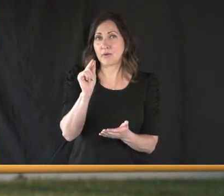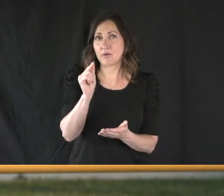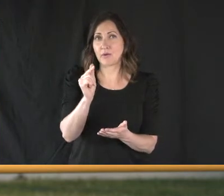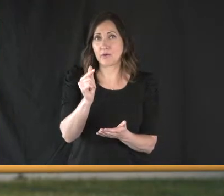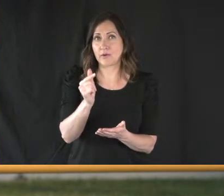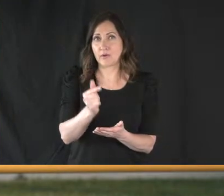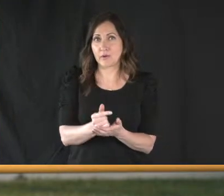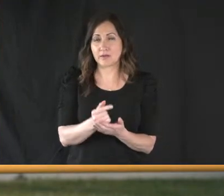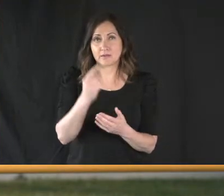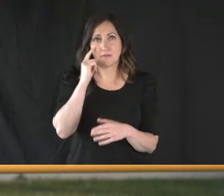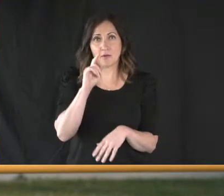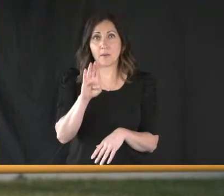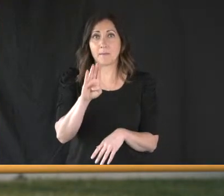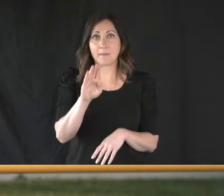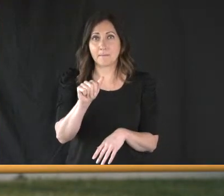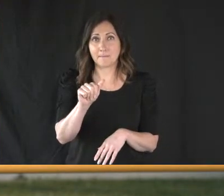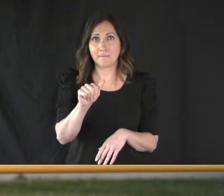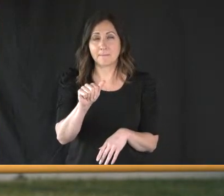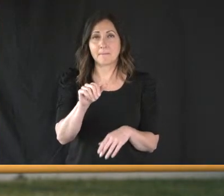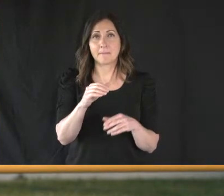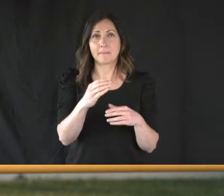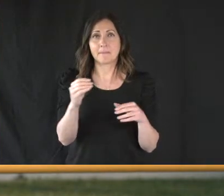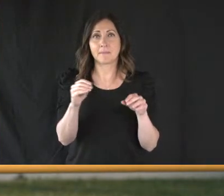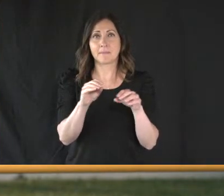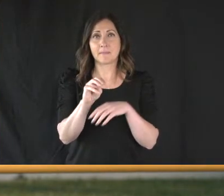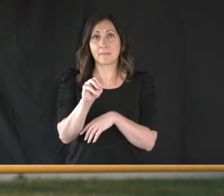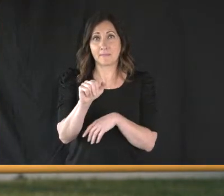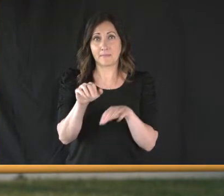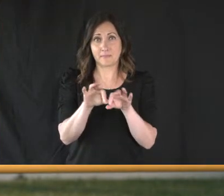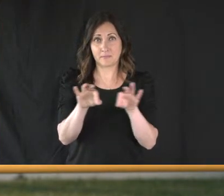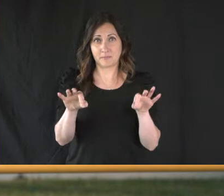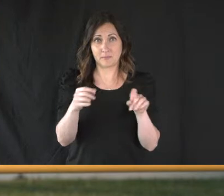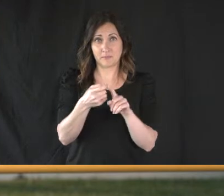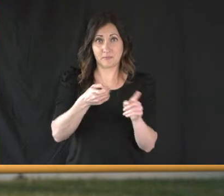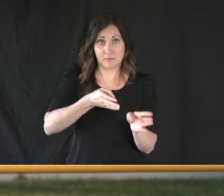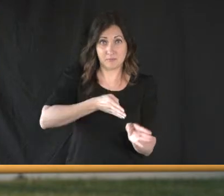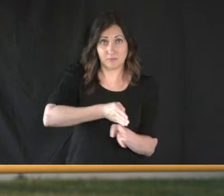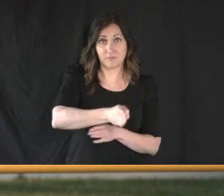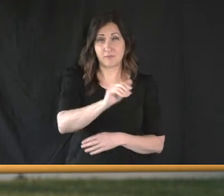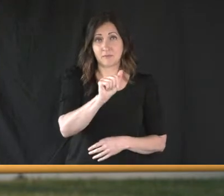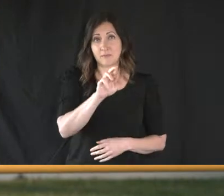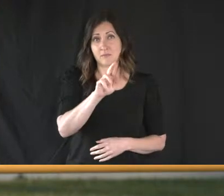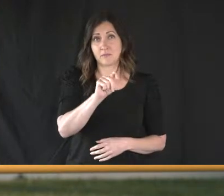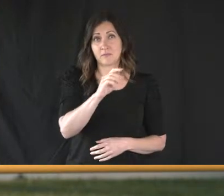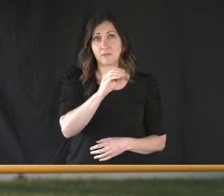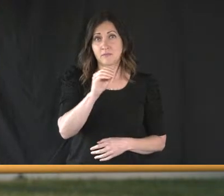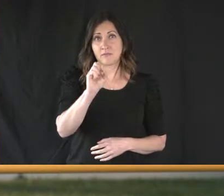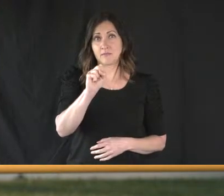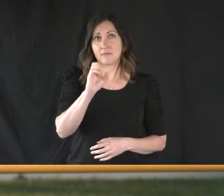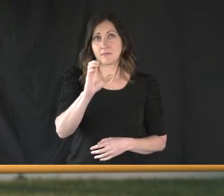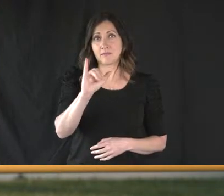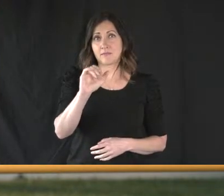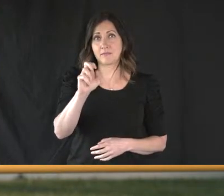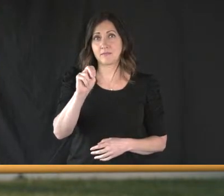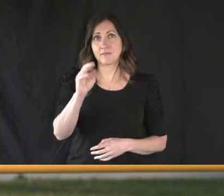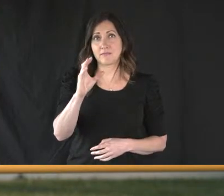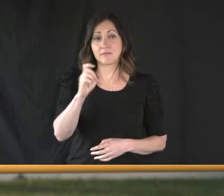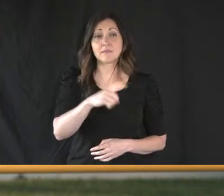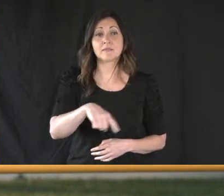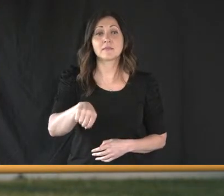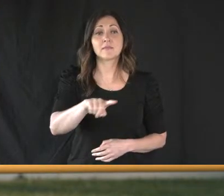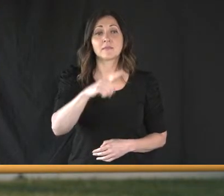Bachelor and Master's degree from the College of Arts and Sciences